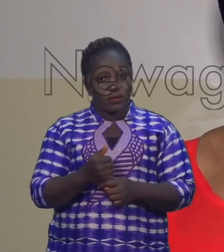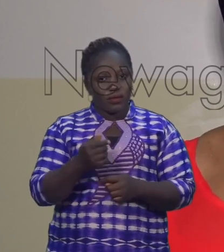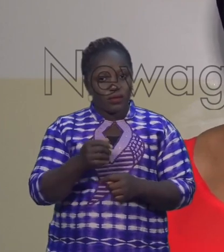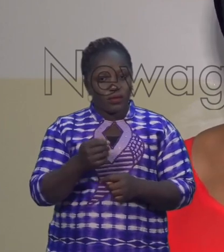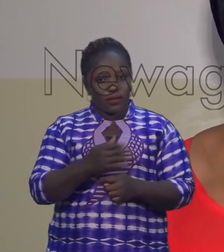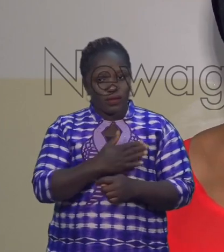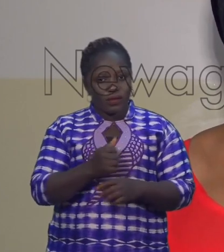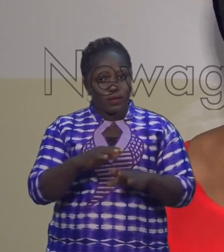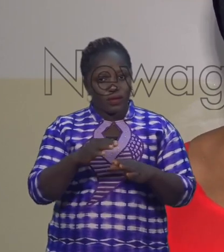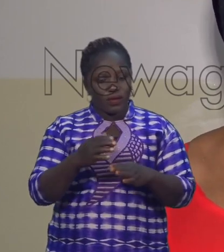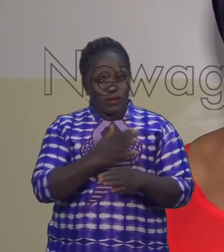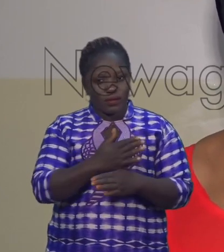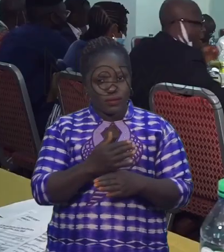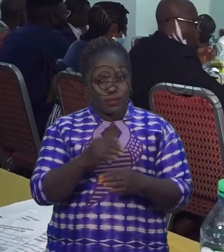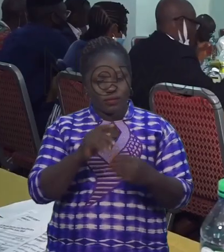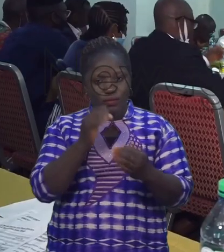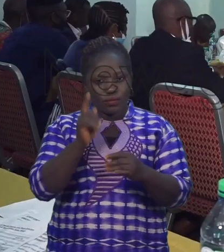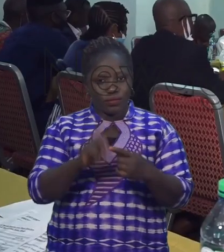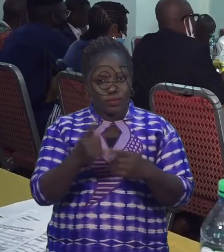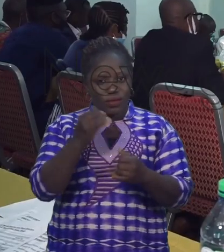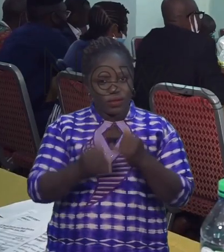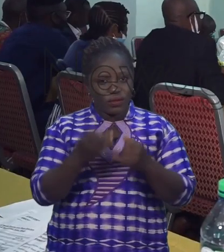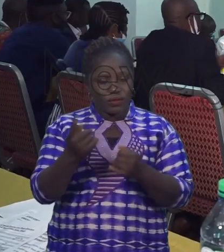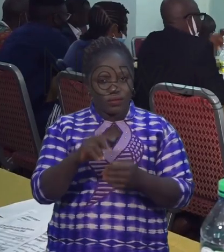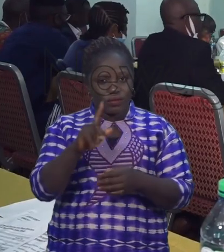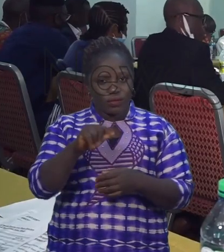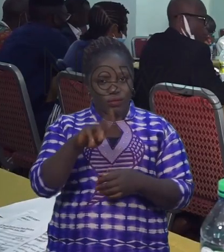the specification that we need. Towards